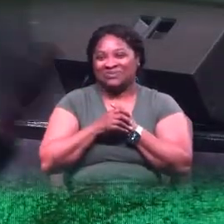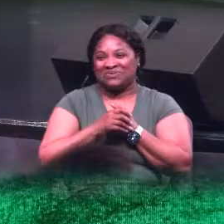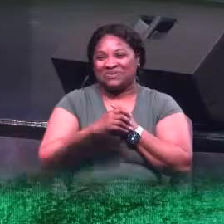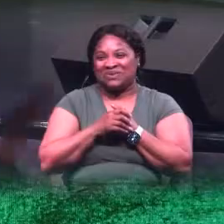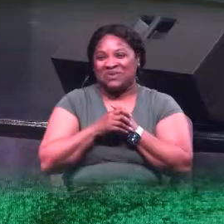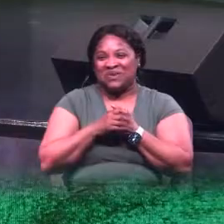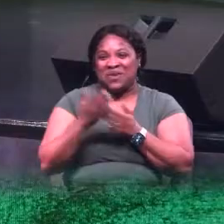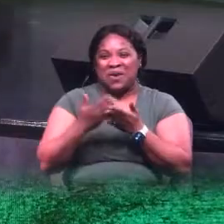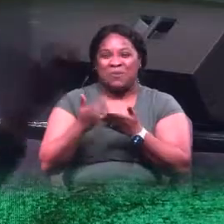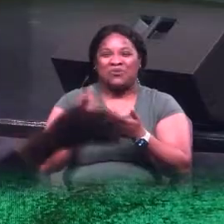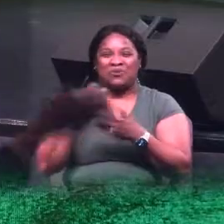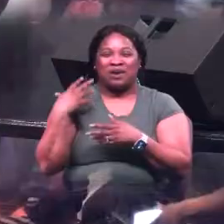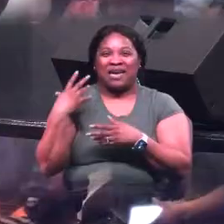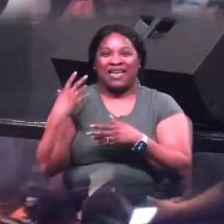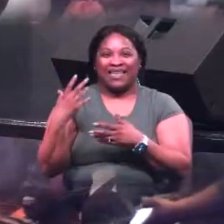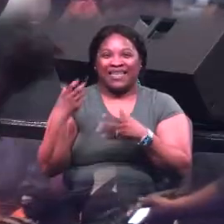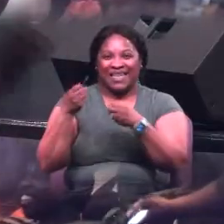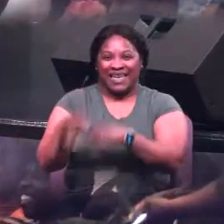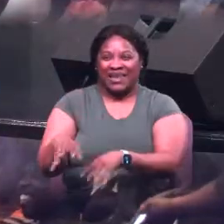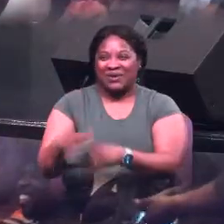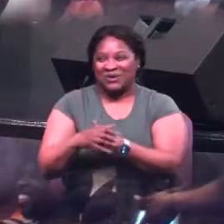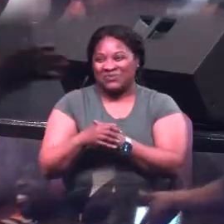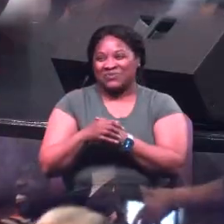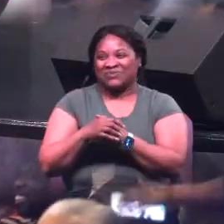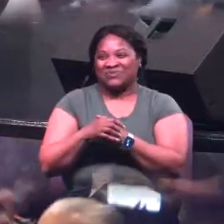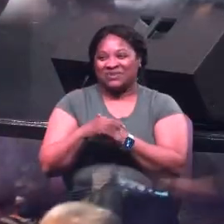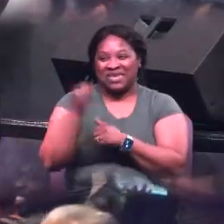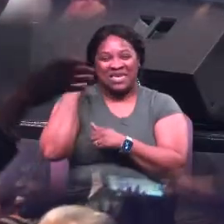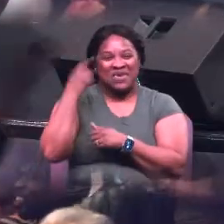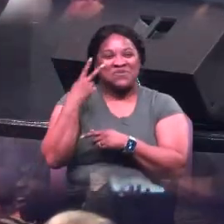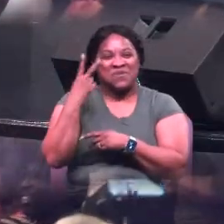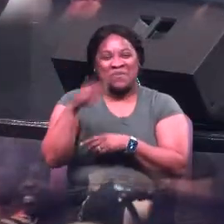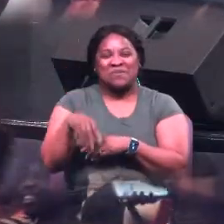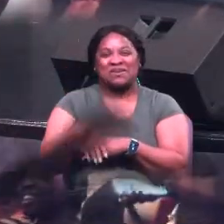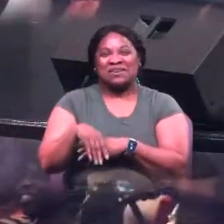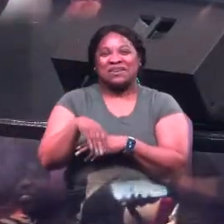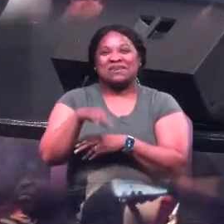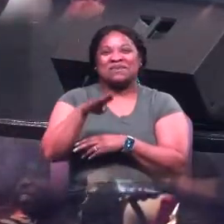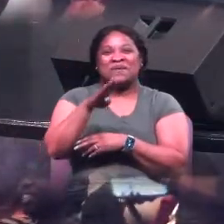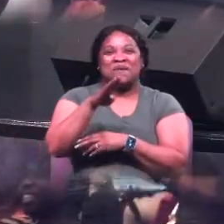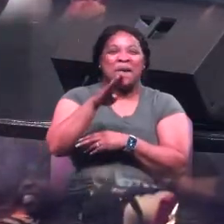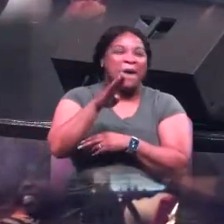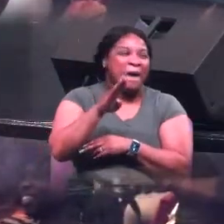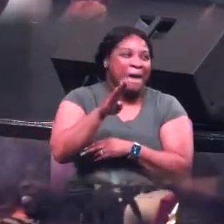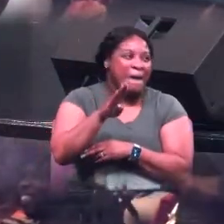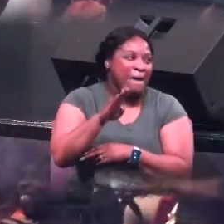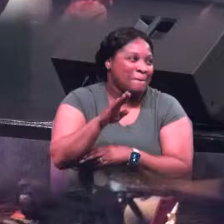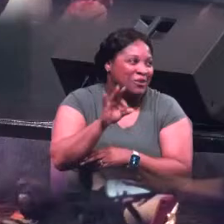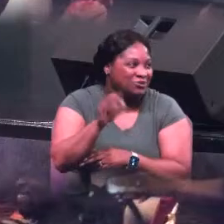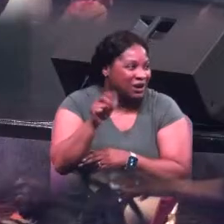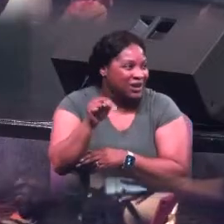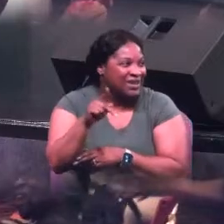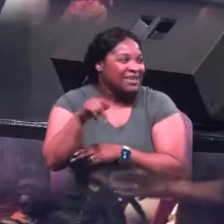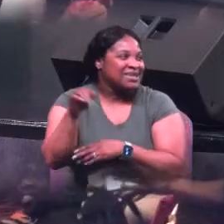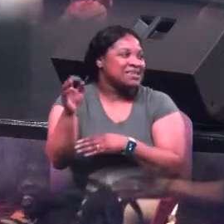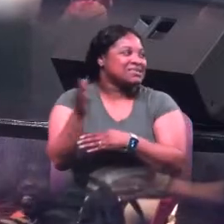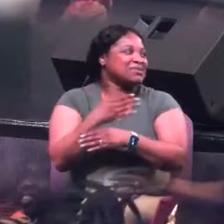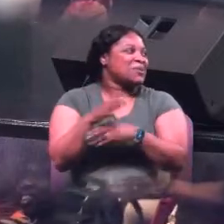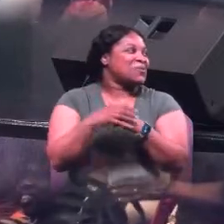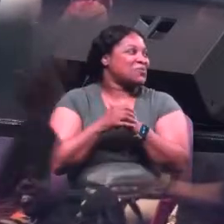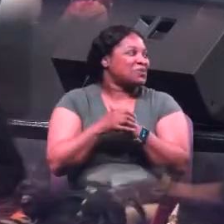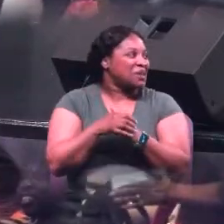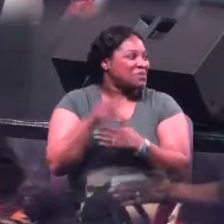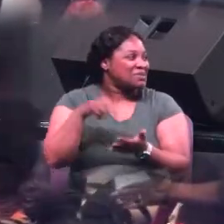Before I let go. When I get to your song, please stand. If you've ever been to a Frankie Beverly and Maze concert, please stand and